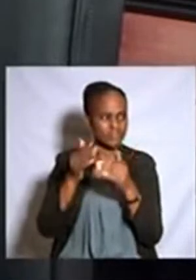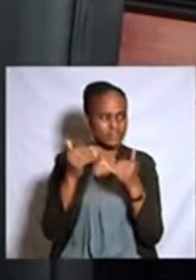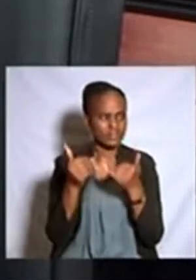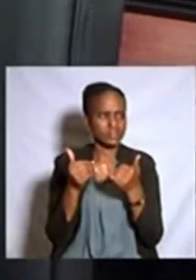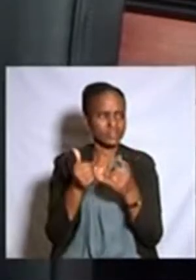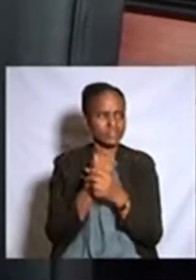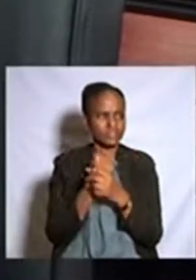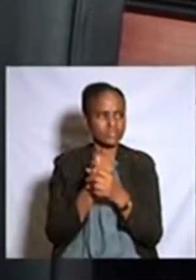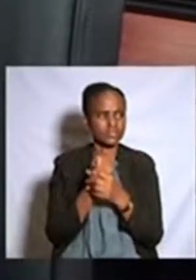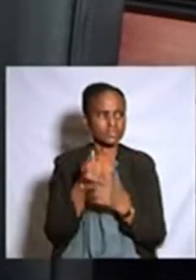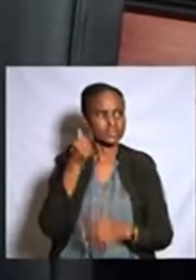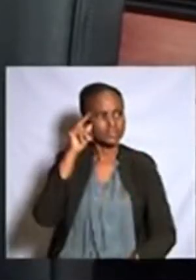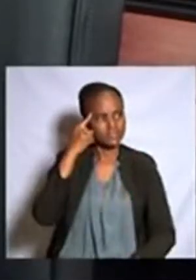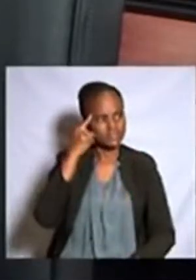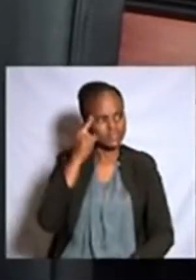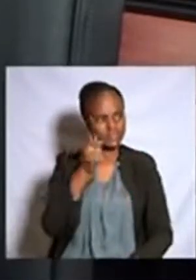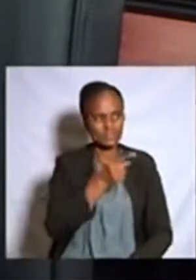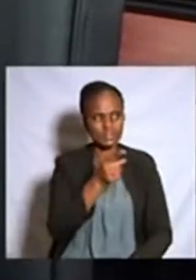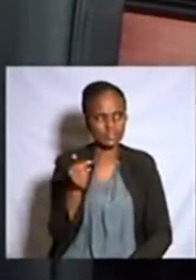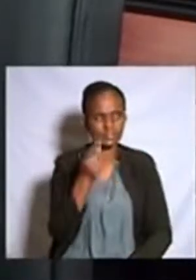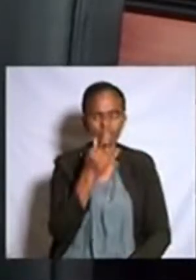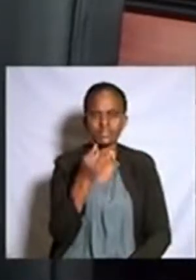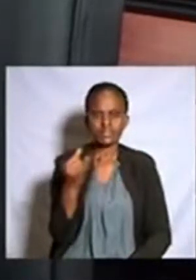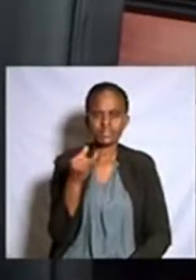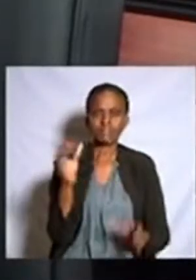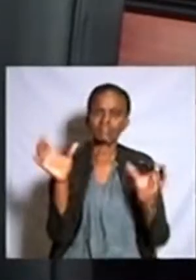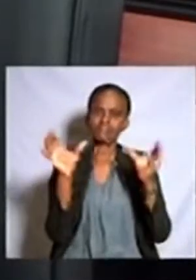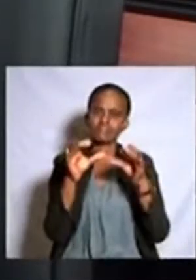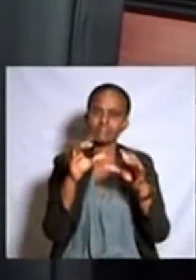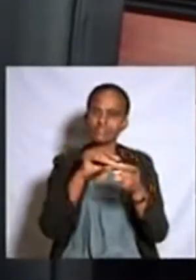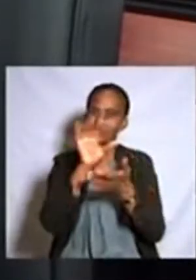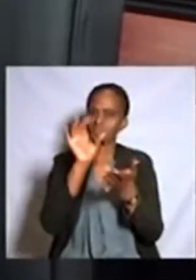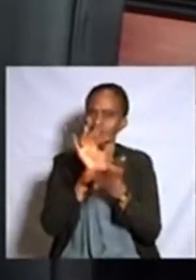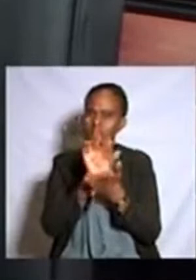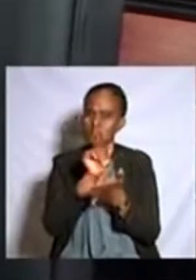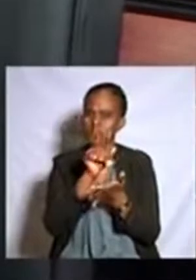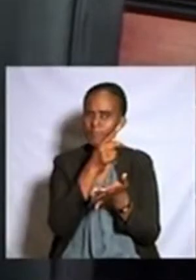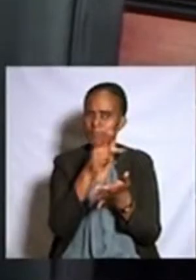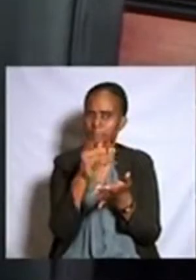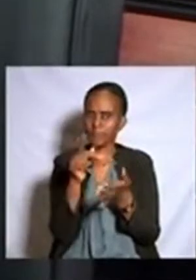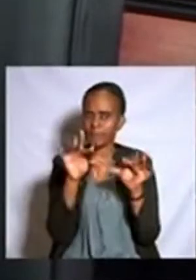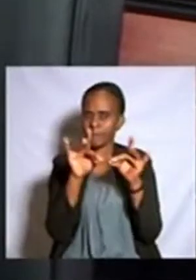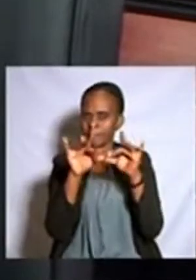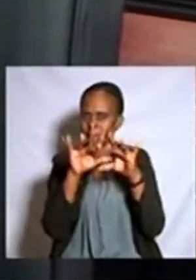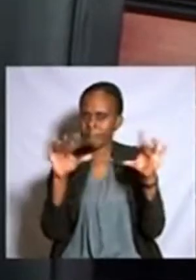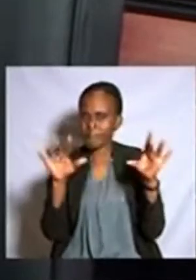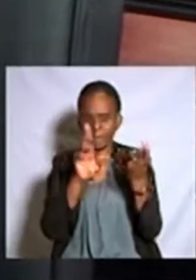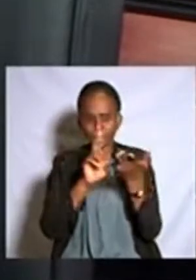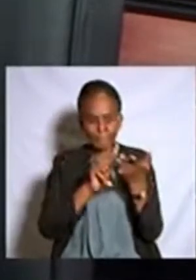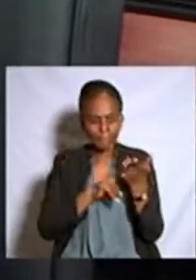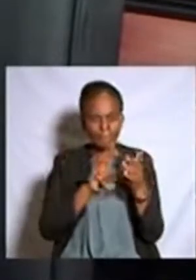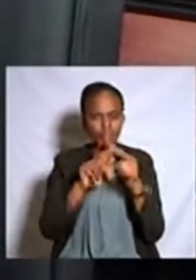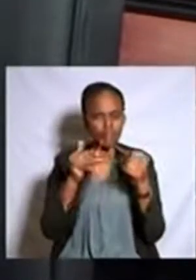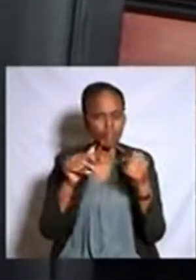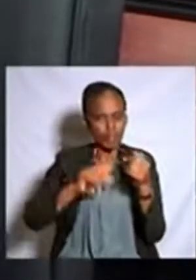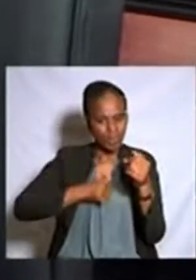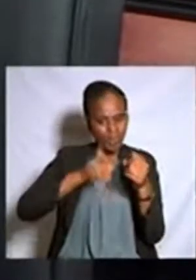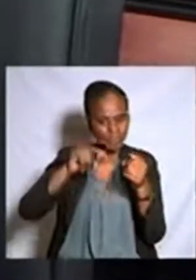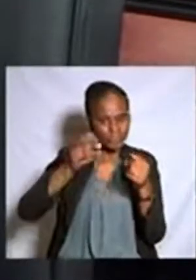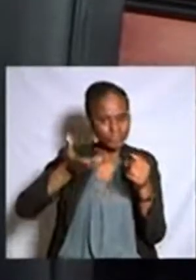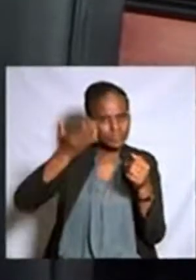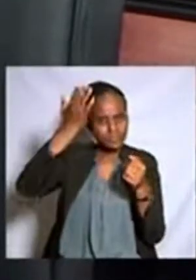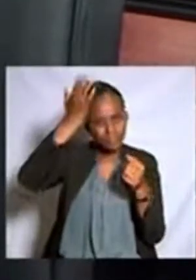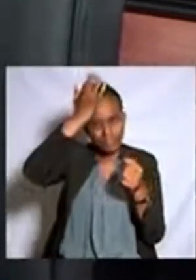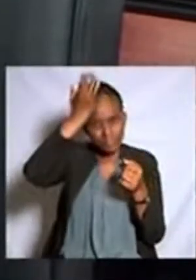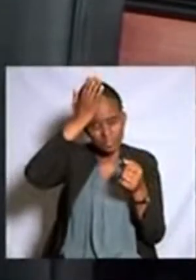the issue of the council in Choma. The property was on a land record card, but then it needed to be upgraded to